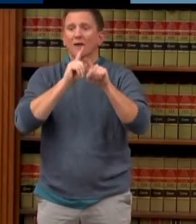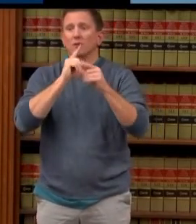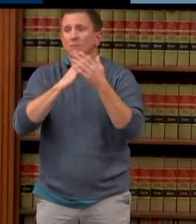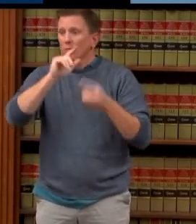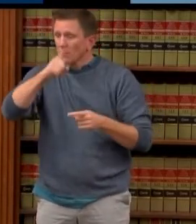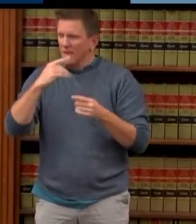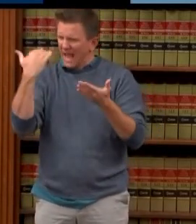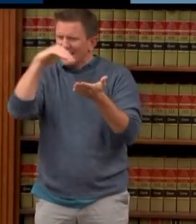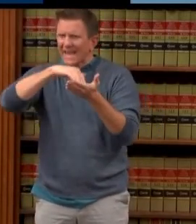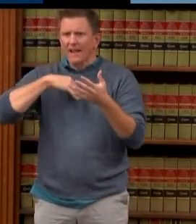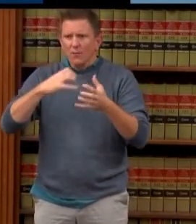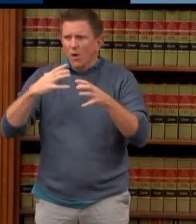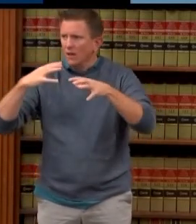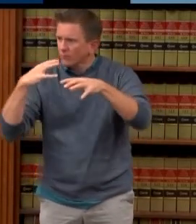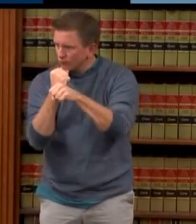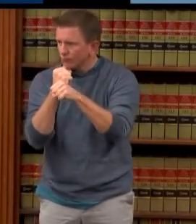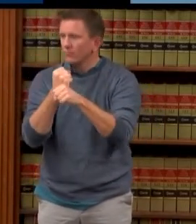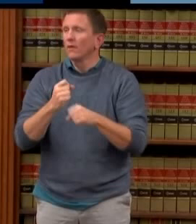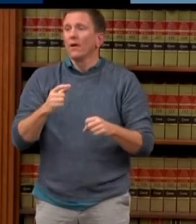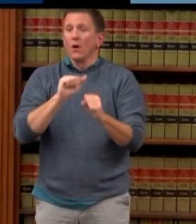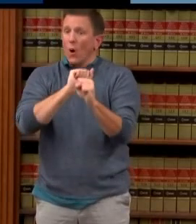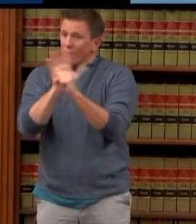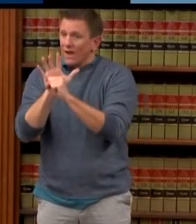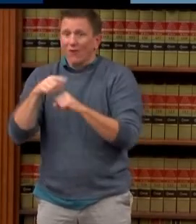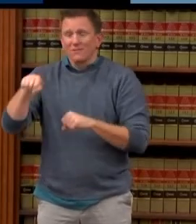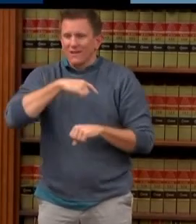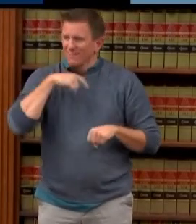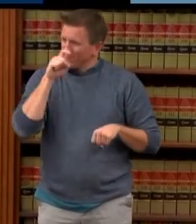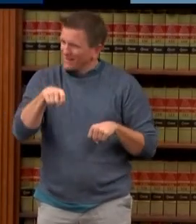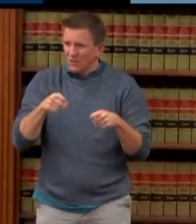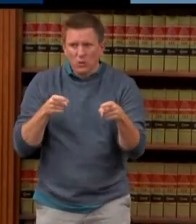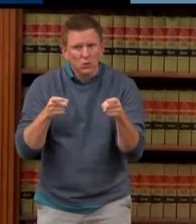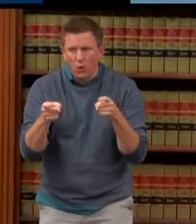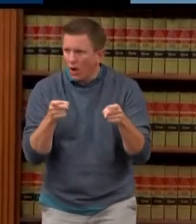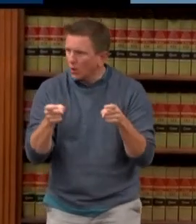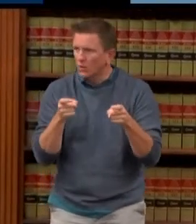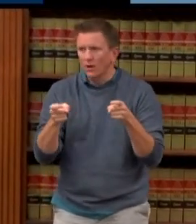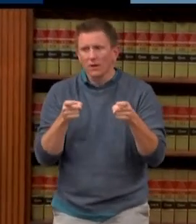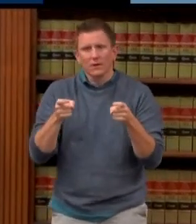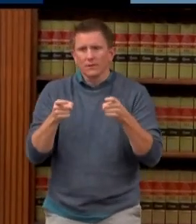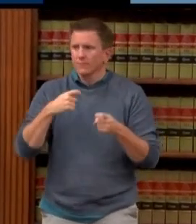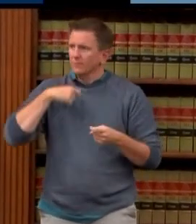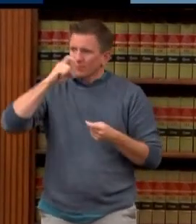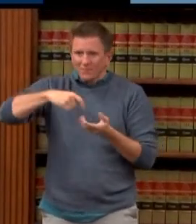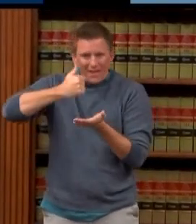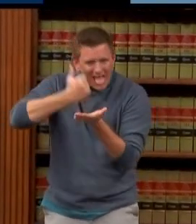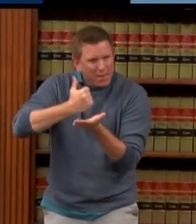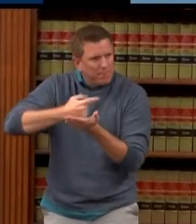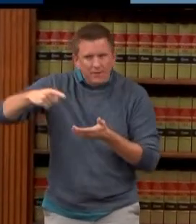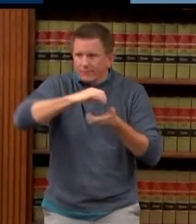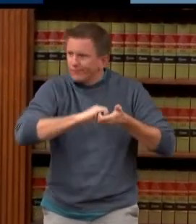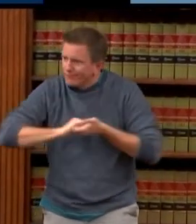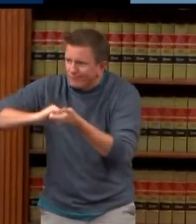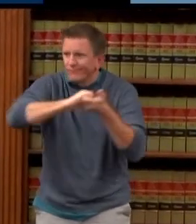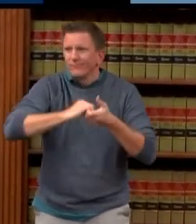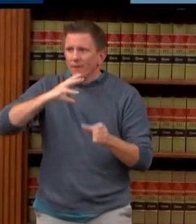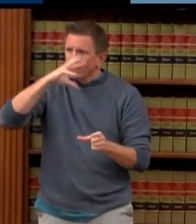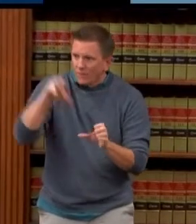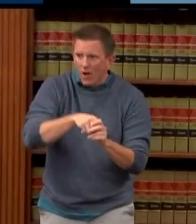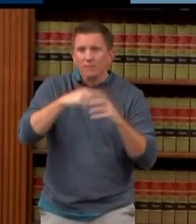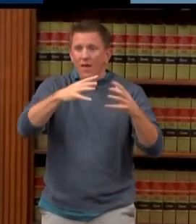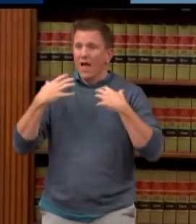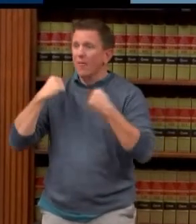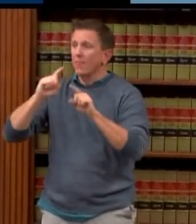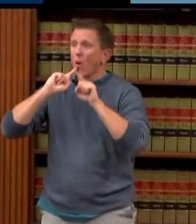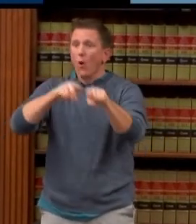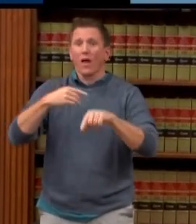but we all have to contribute. We all have to adhere to public health orders, gather with members just in your household. Remember to wear